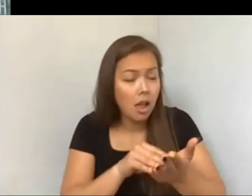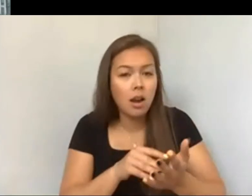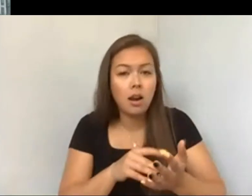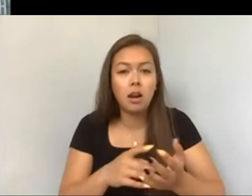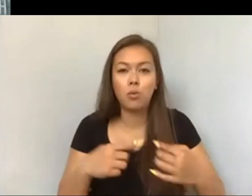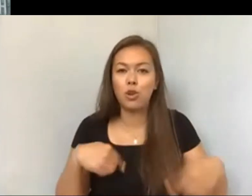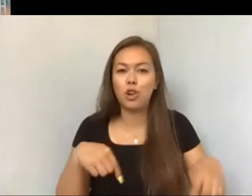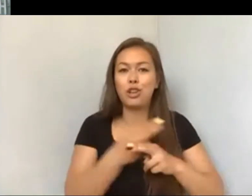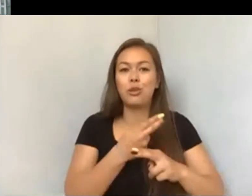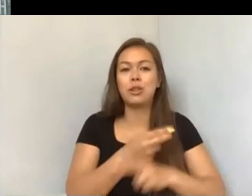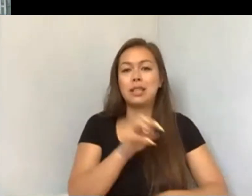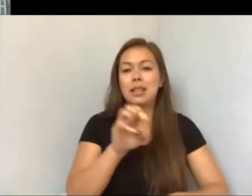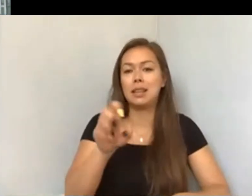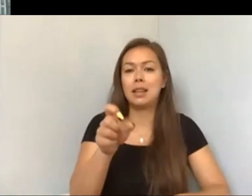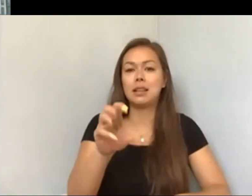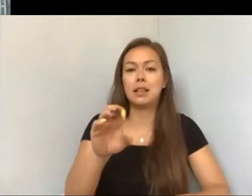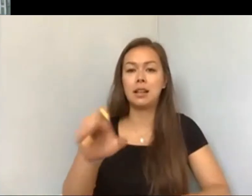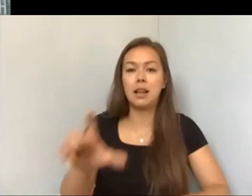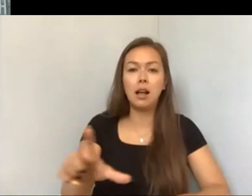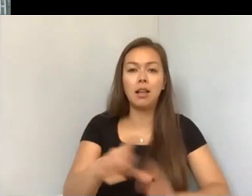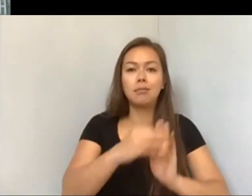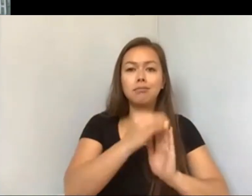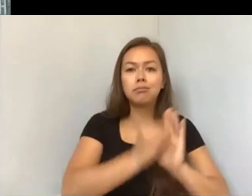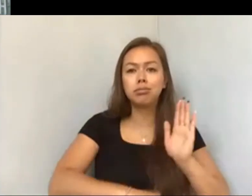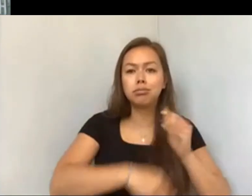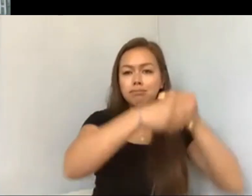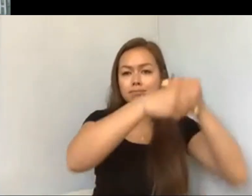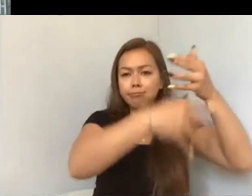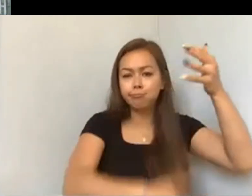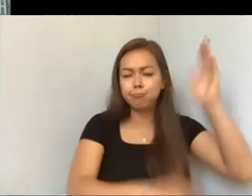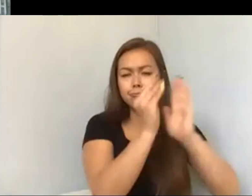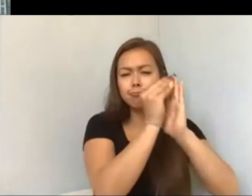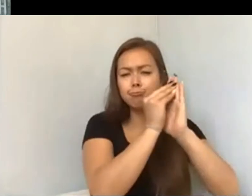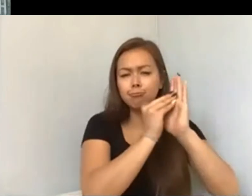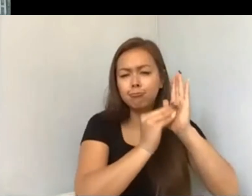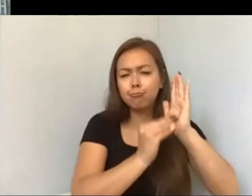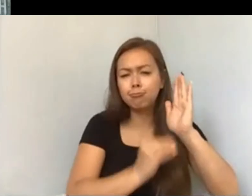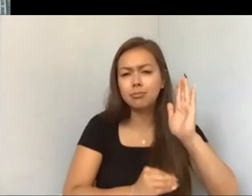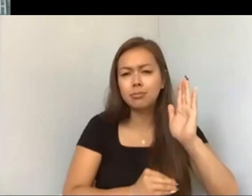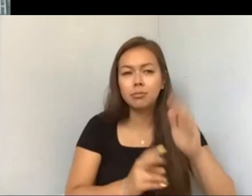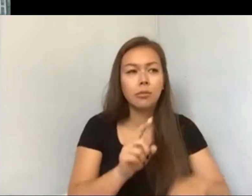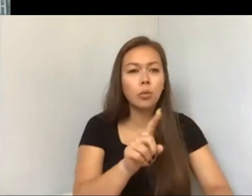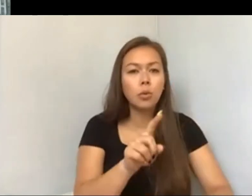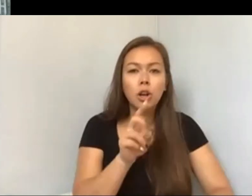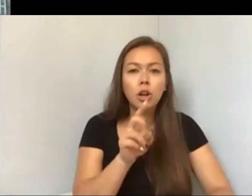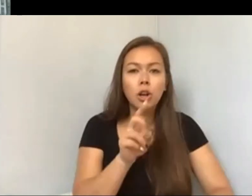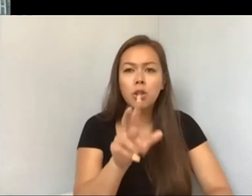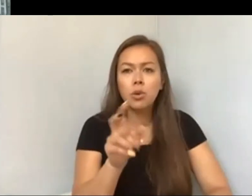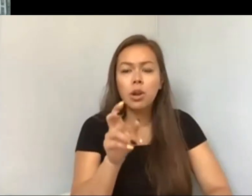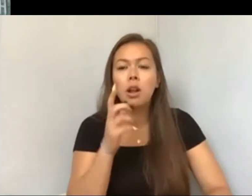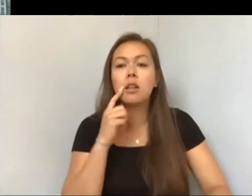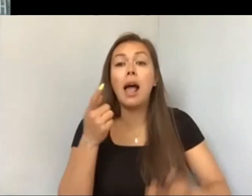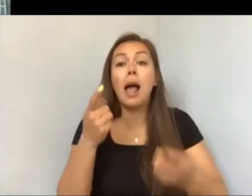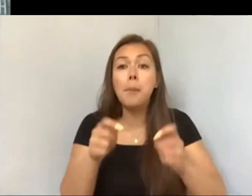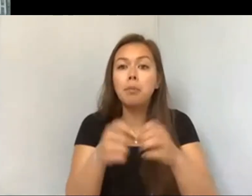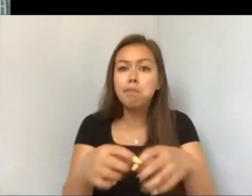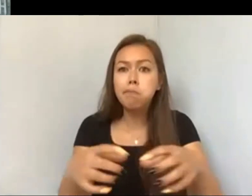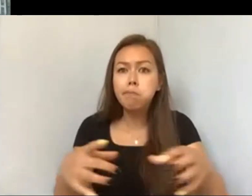were losing data. We were losing opportunities to interact with individuals. So when smaller